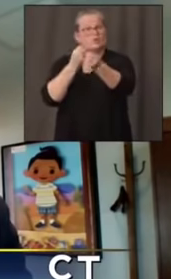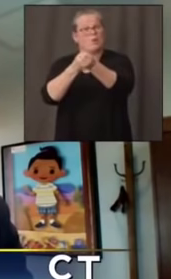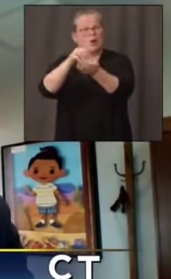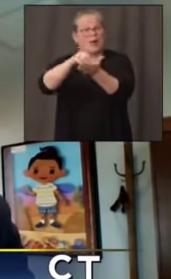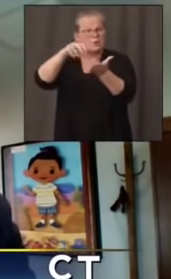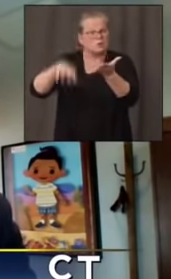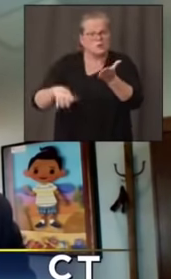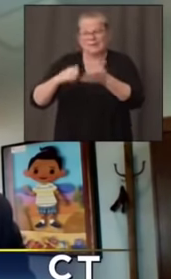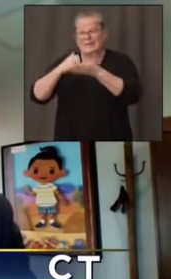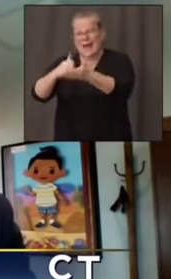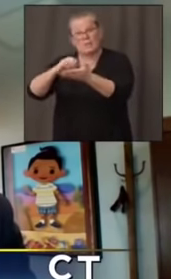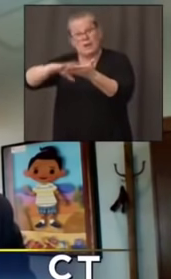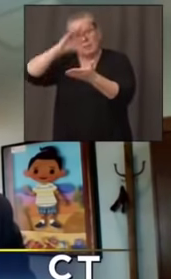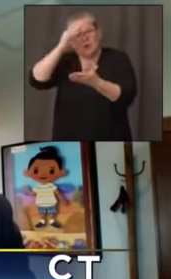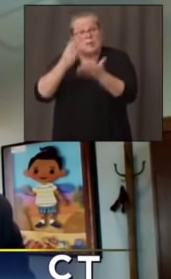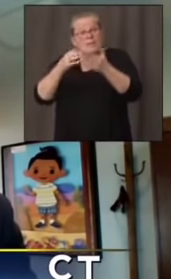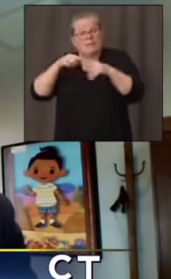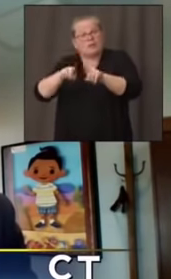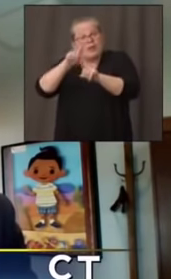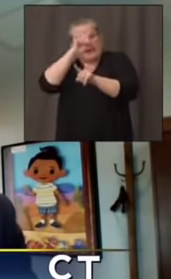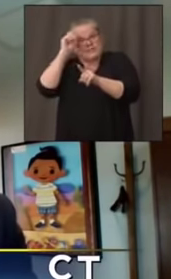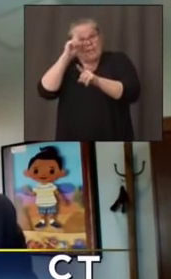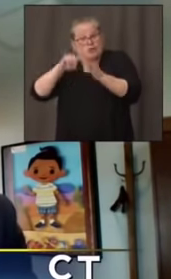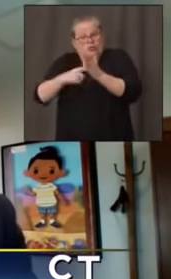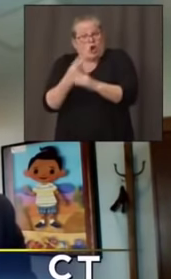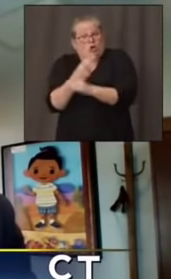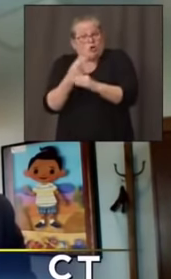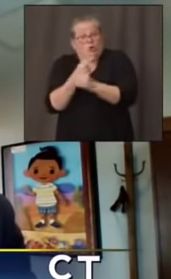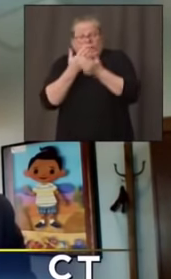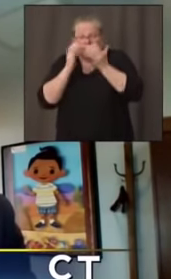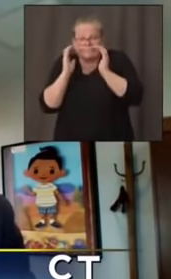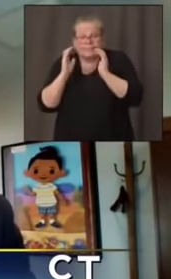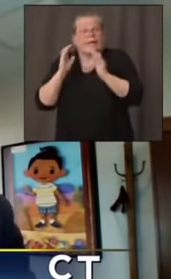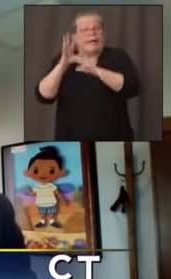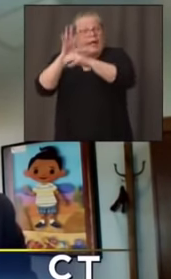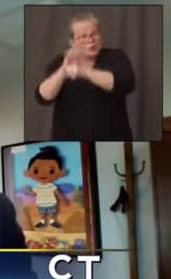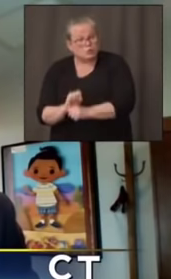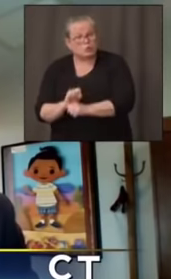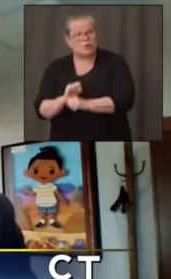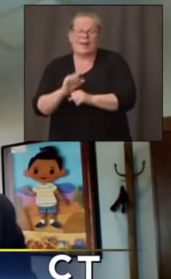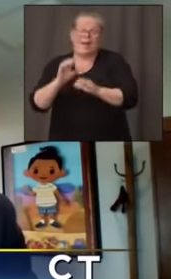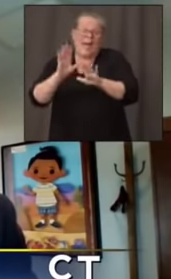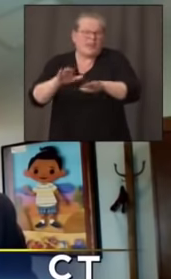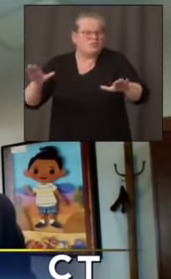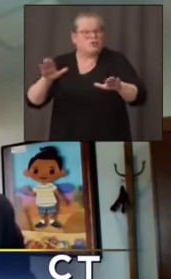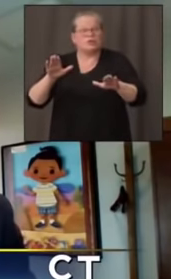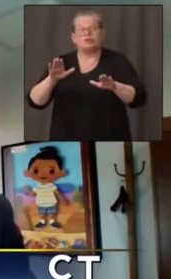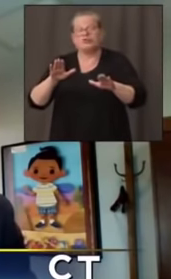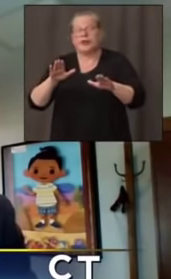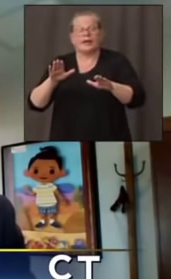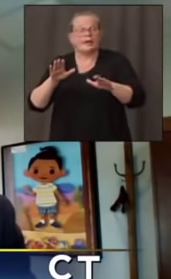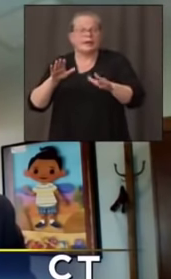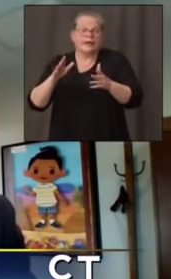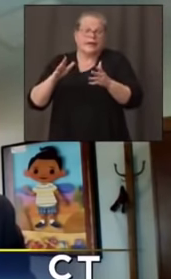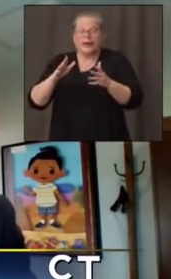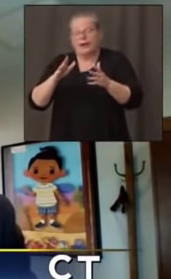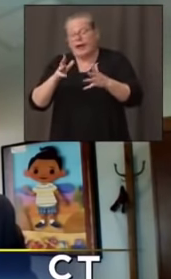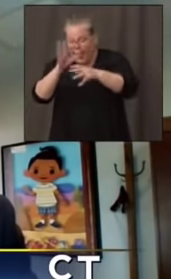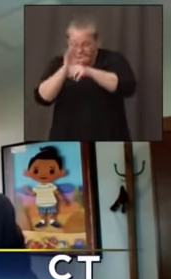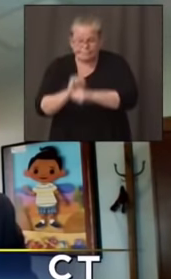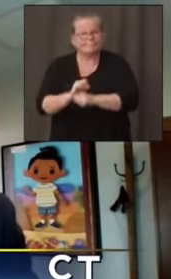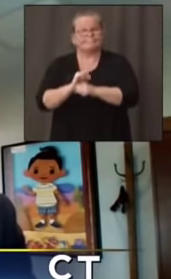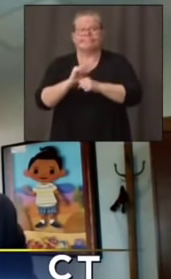over the summer so that they become used to it. And children are resilient. You know, let's not forget that. Children are resilient. When they start seeing their friends